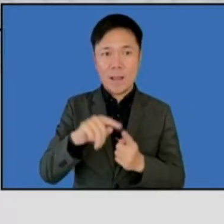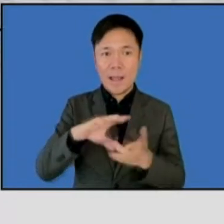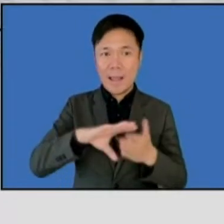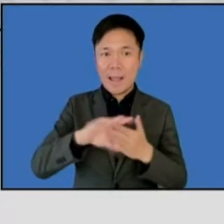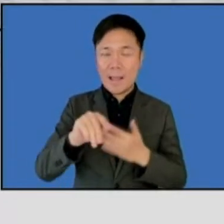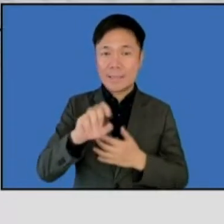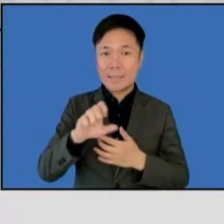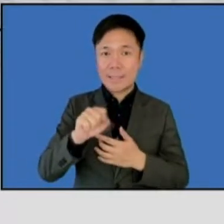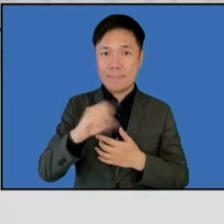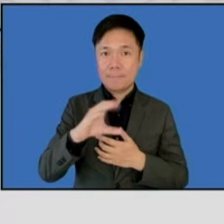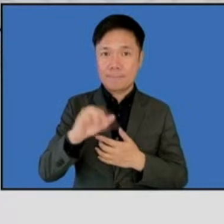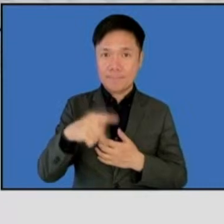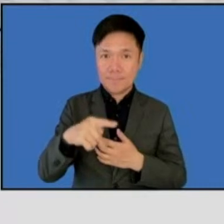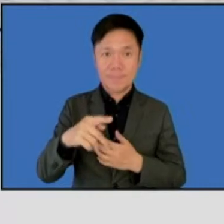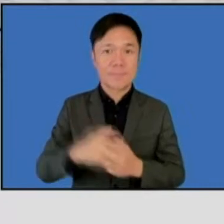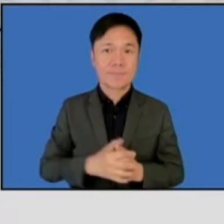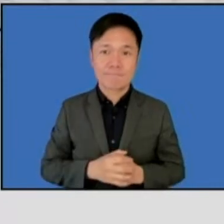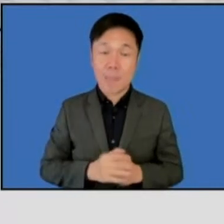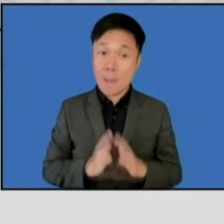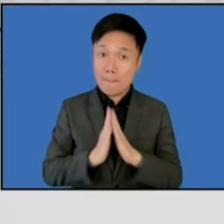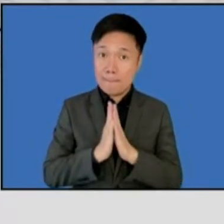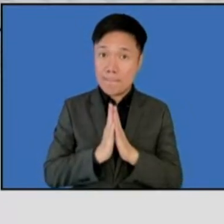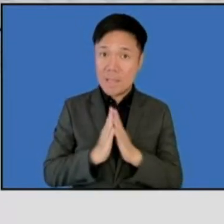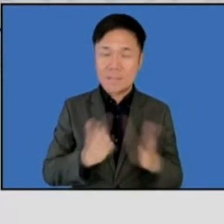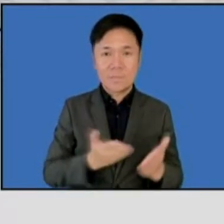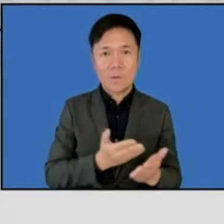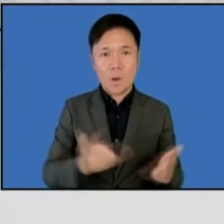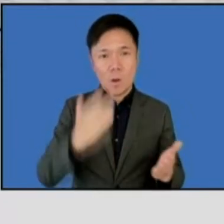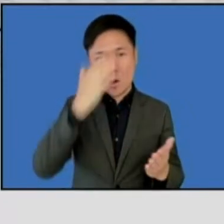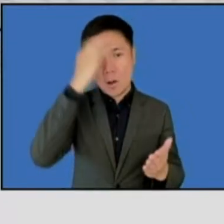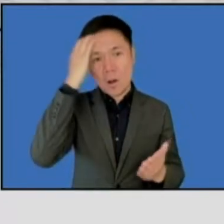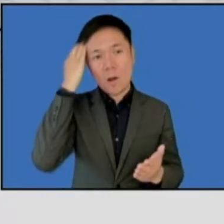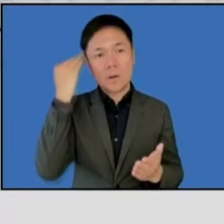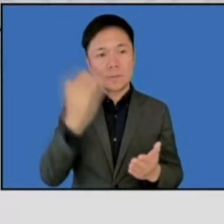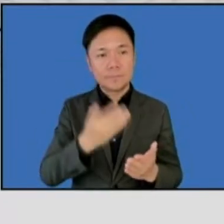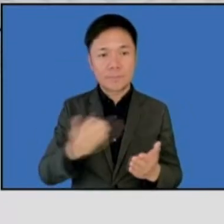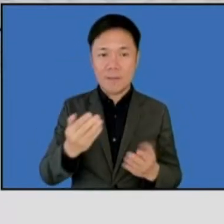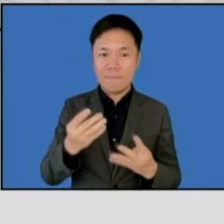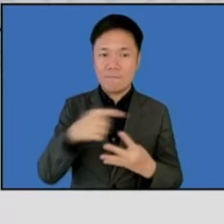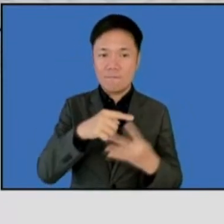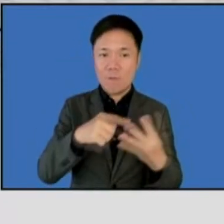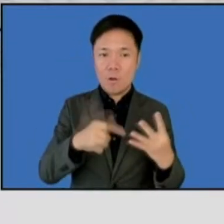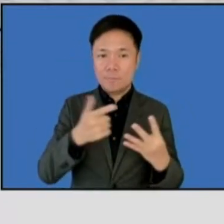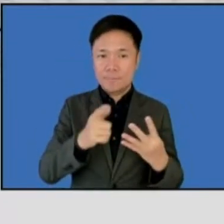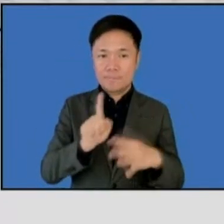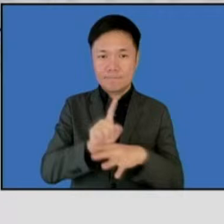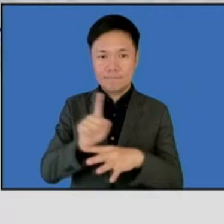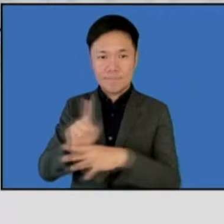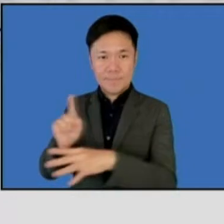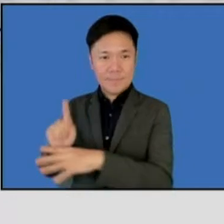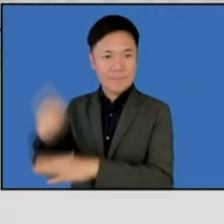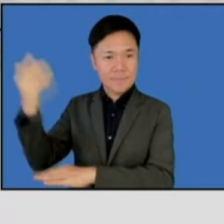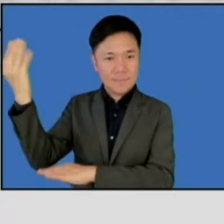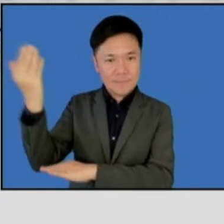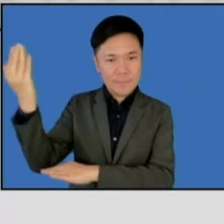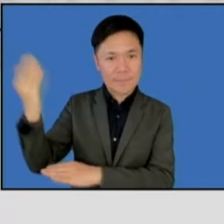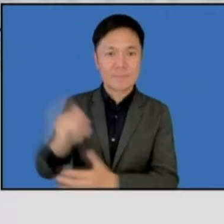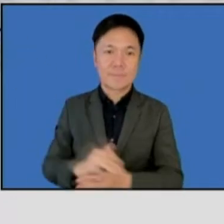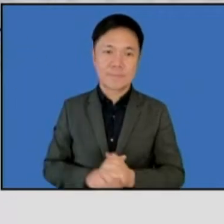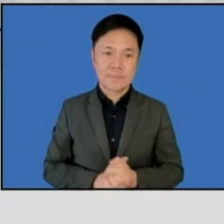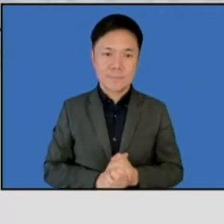ask the moderator and the panelists of the 4 roundtable discussion to take their seats in the sofa chair.